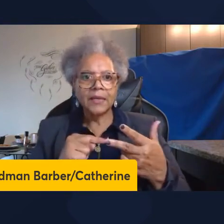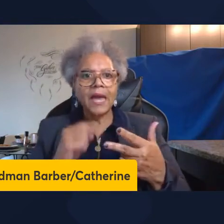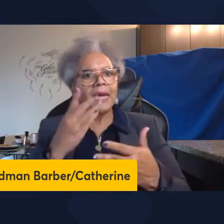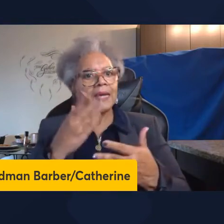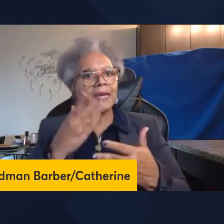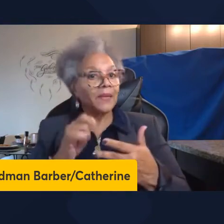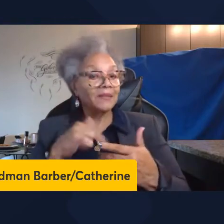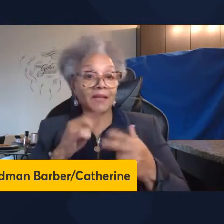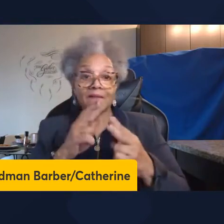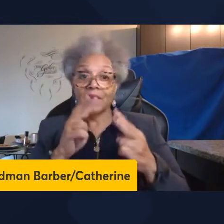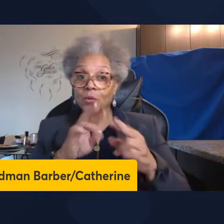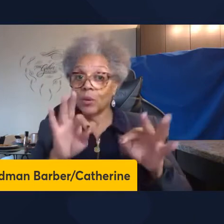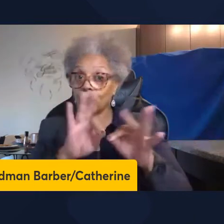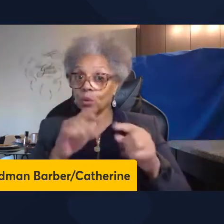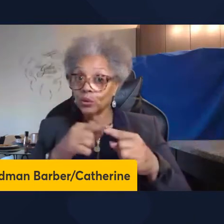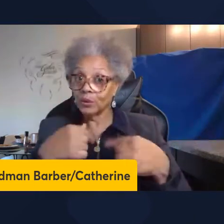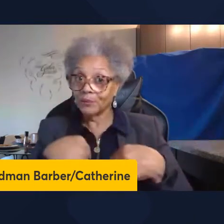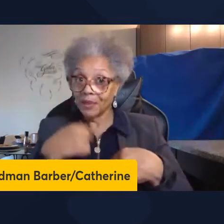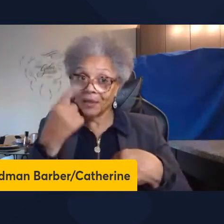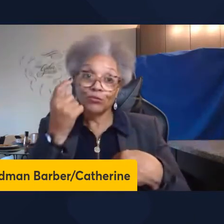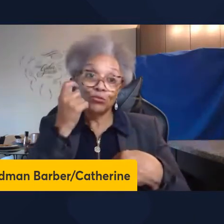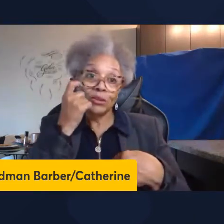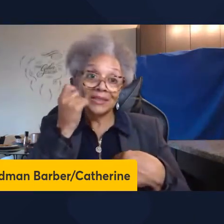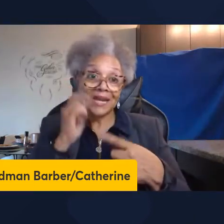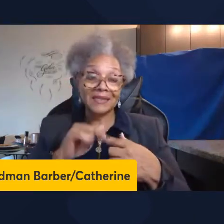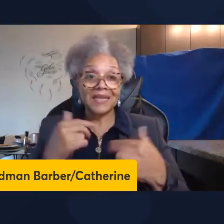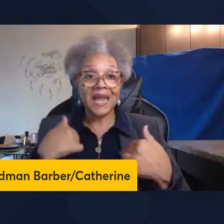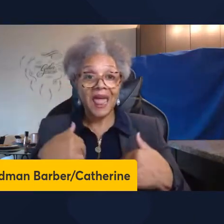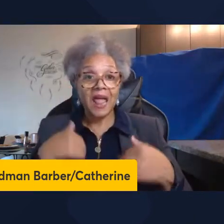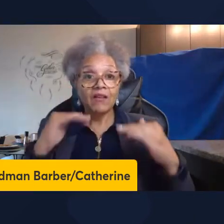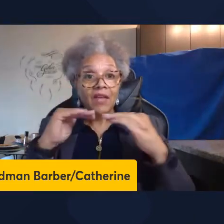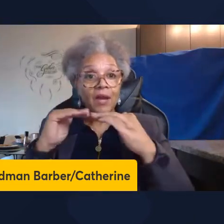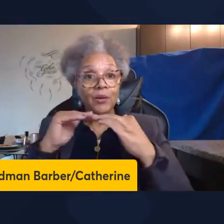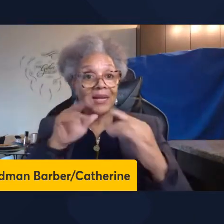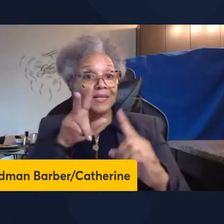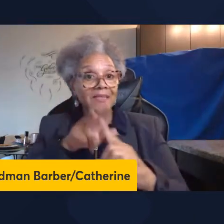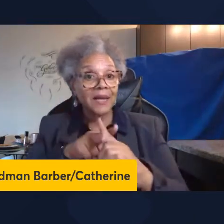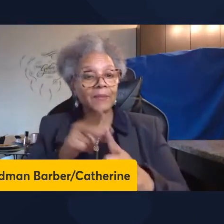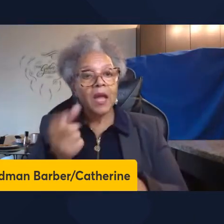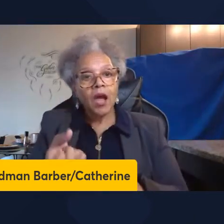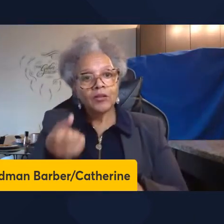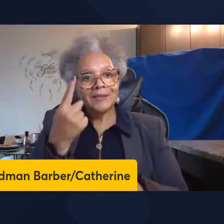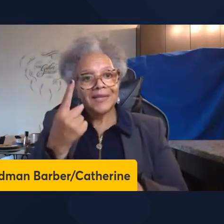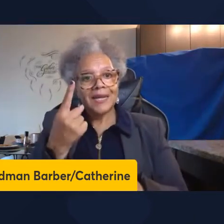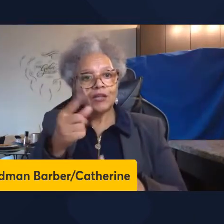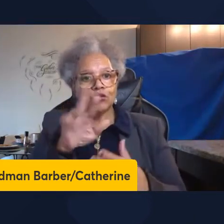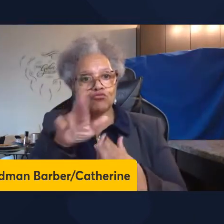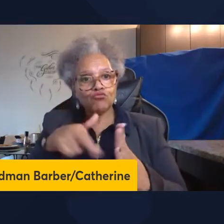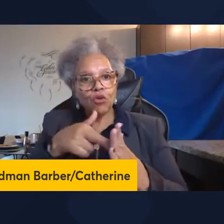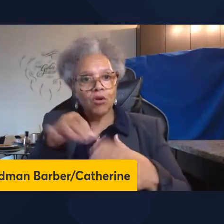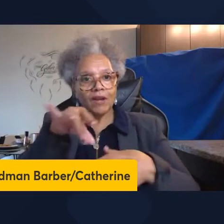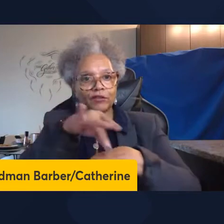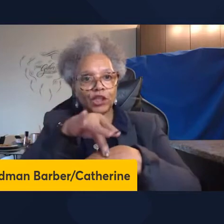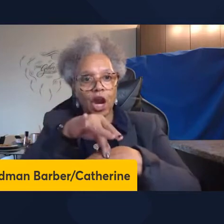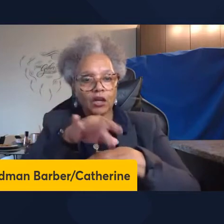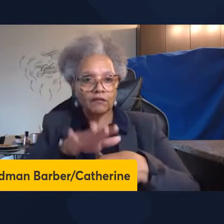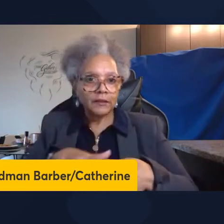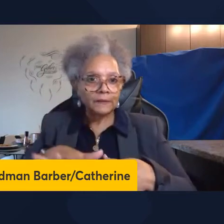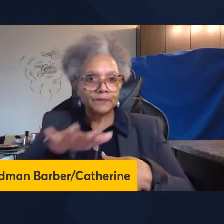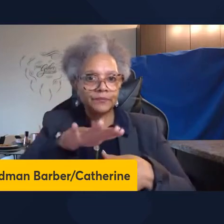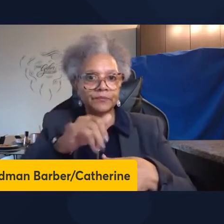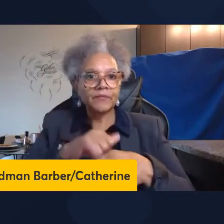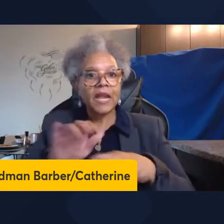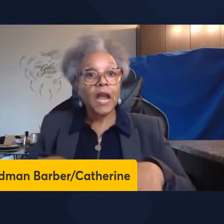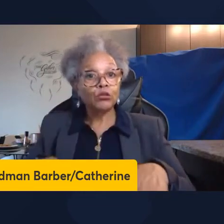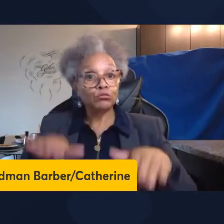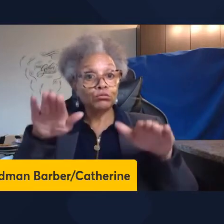very important to me because I recently did a health equity assignment is understanding the role of geography. I grew up in